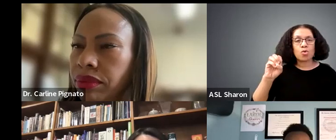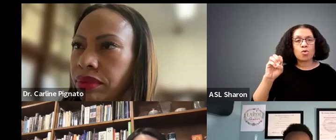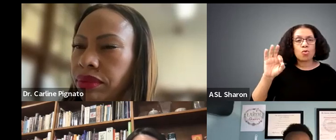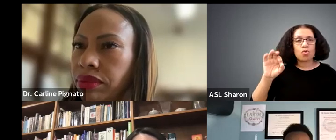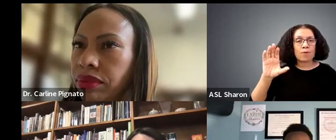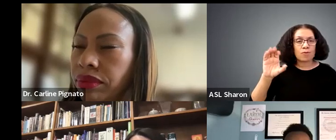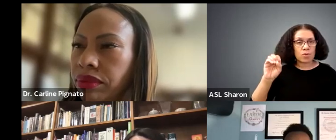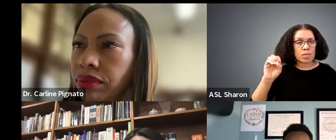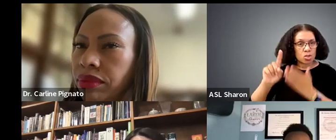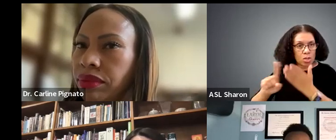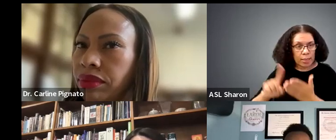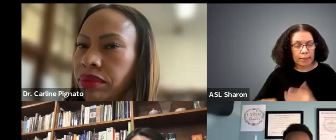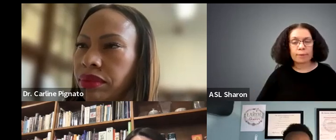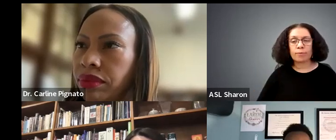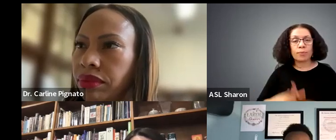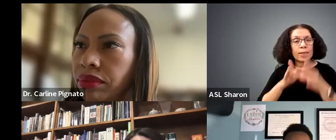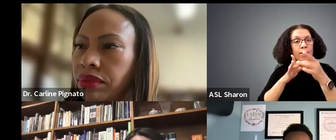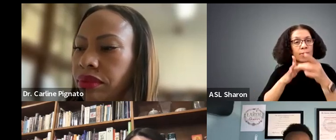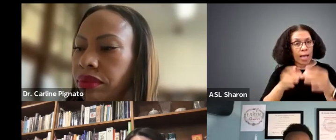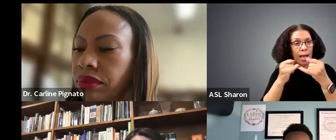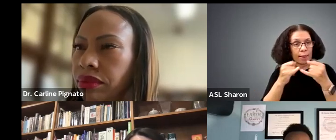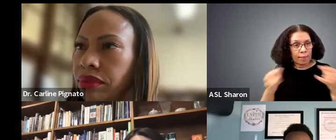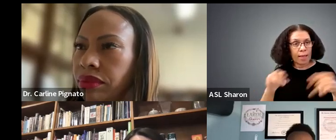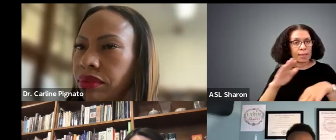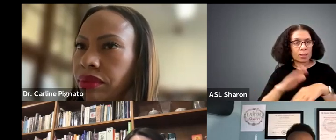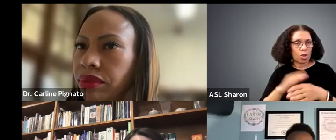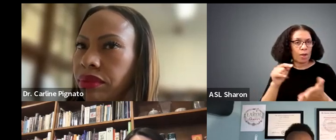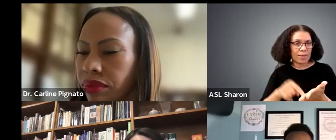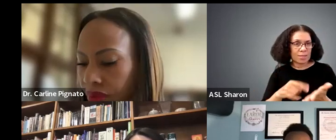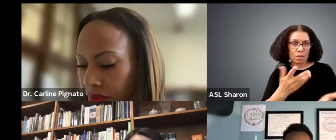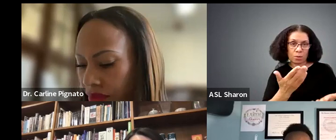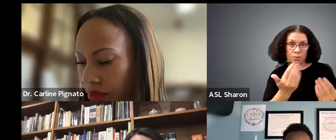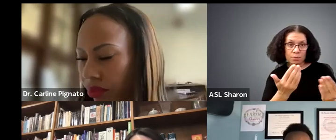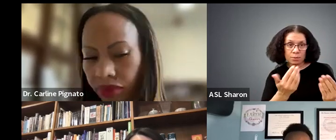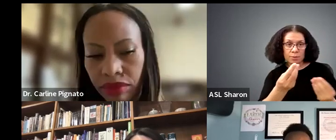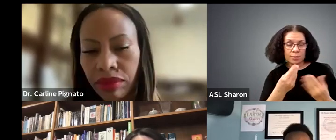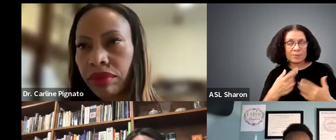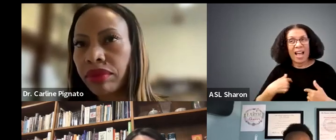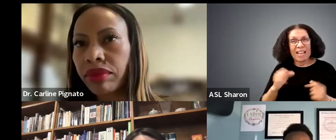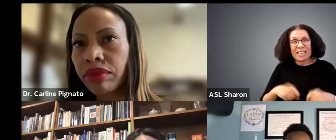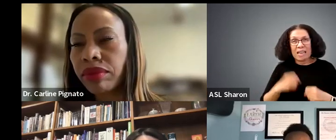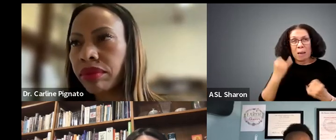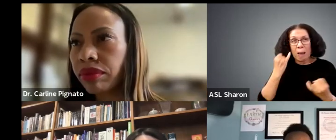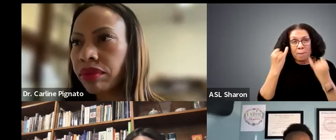the guidelines on those pieces. So I would imagine that training may go past